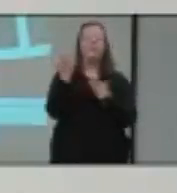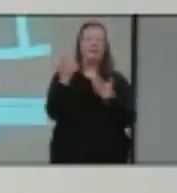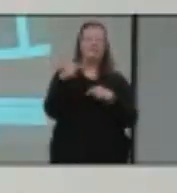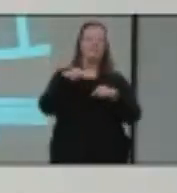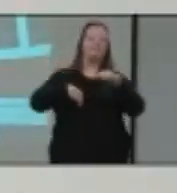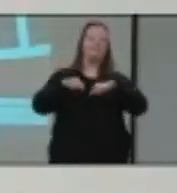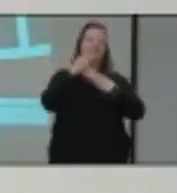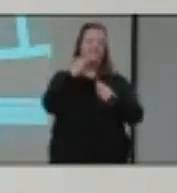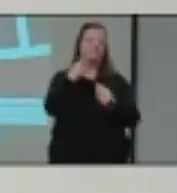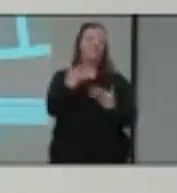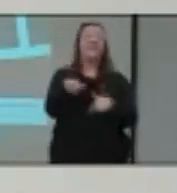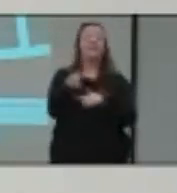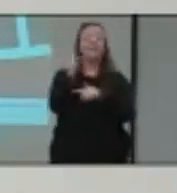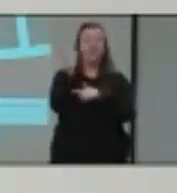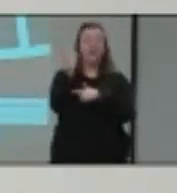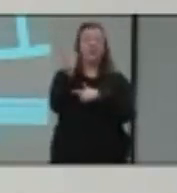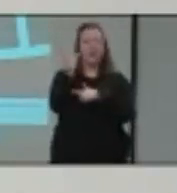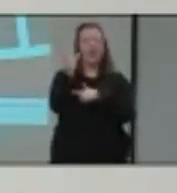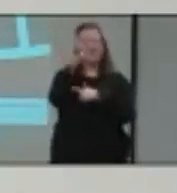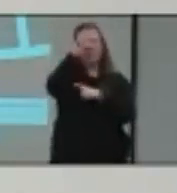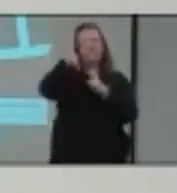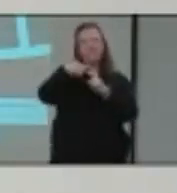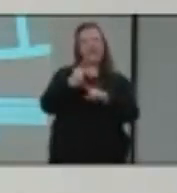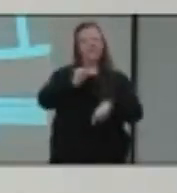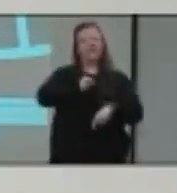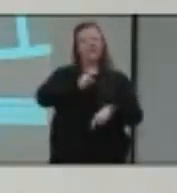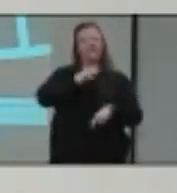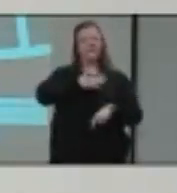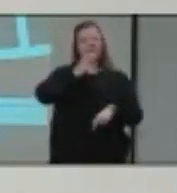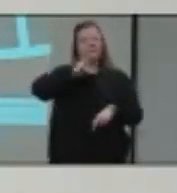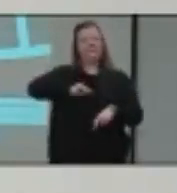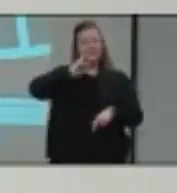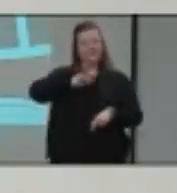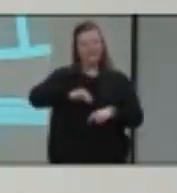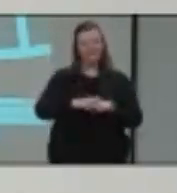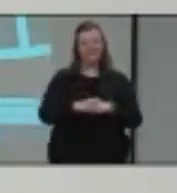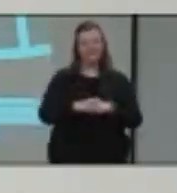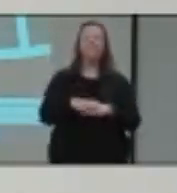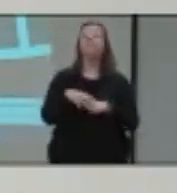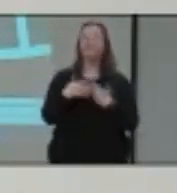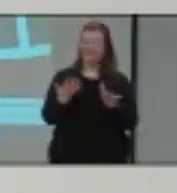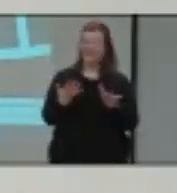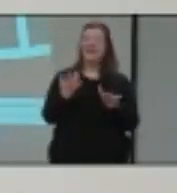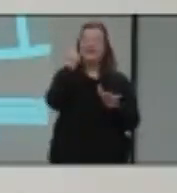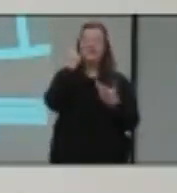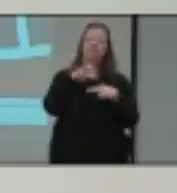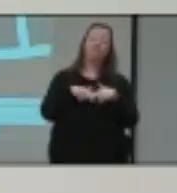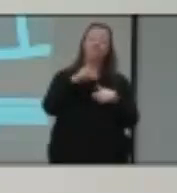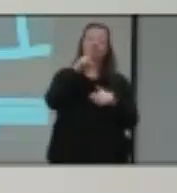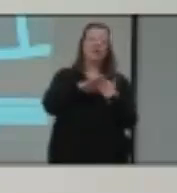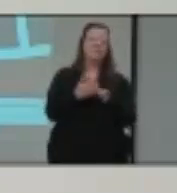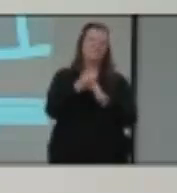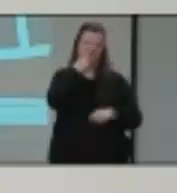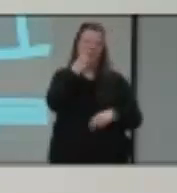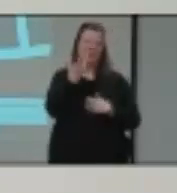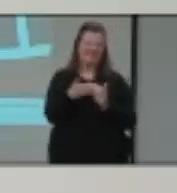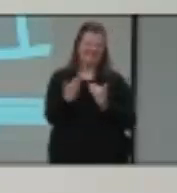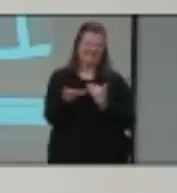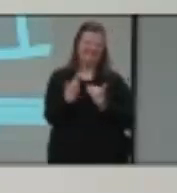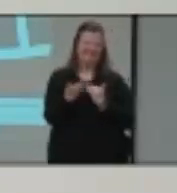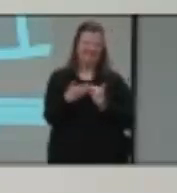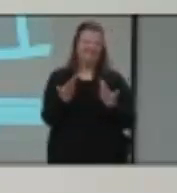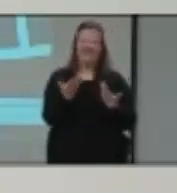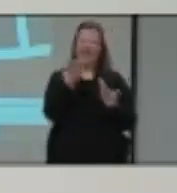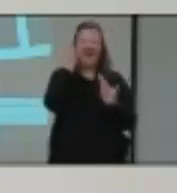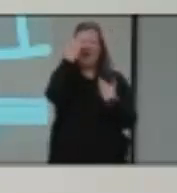presentation with myself in mind, I'm not even gonna sit here and lie to you. I get very bored very easily. I don't know if